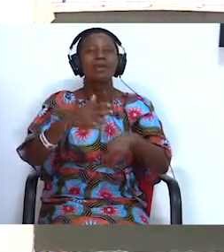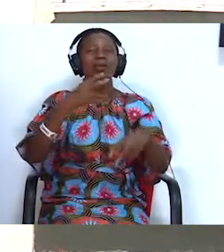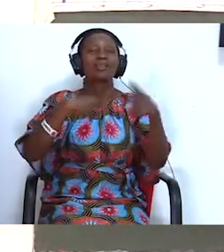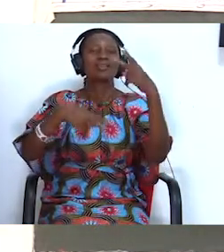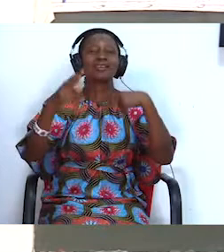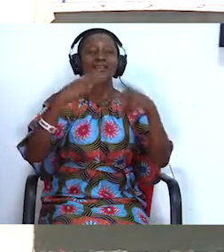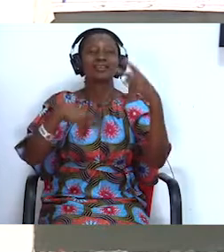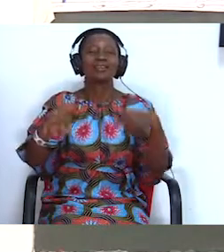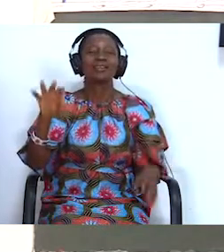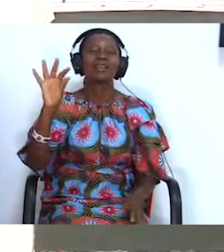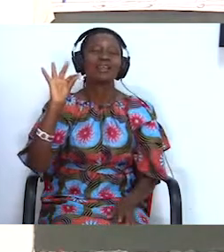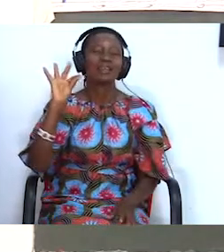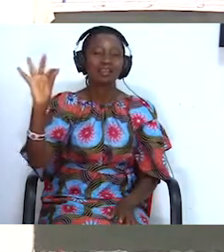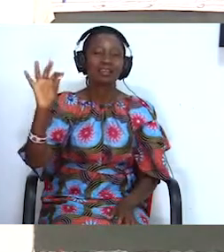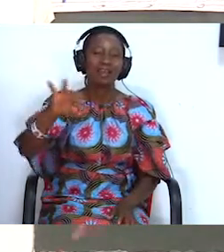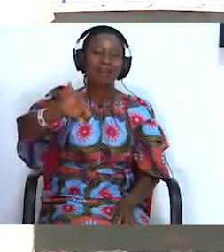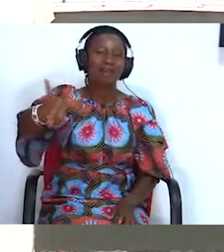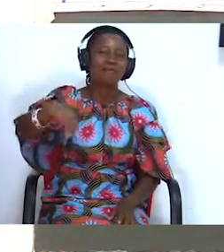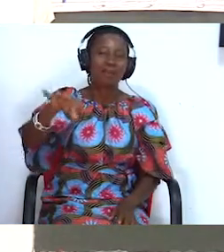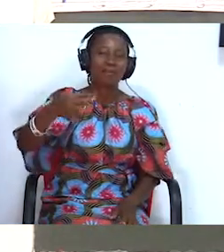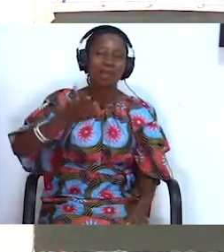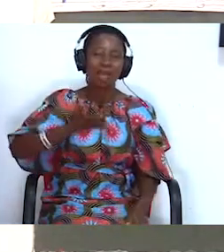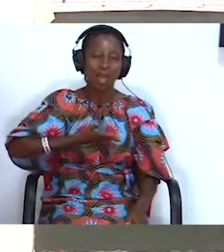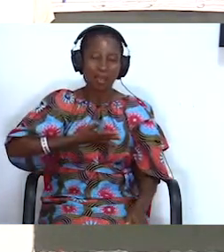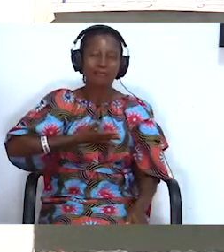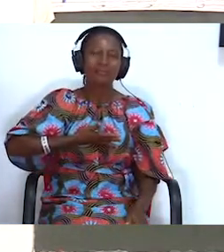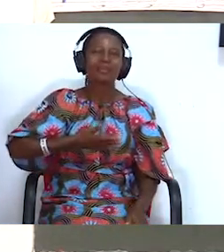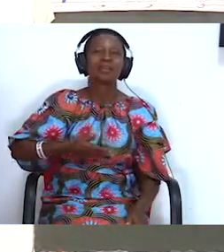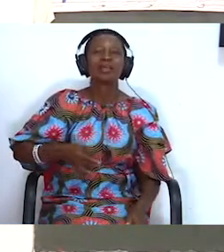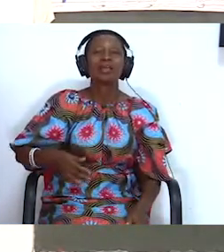down and spread out their lunch.